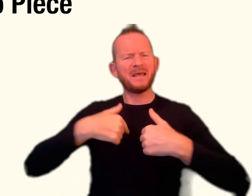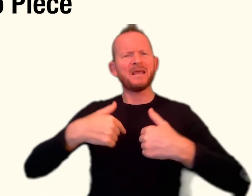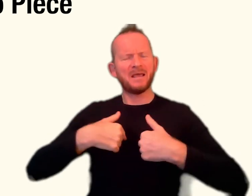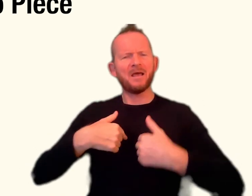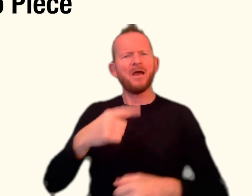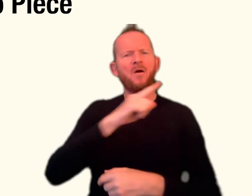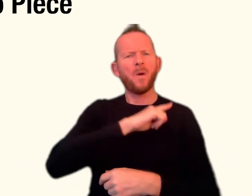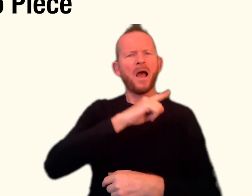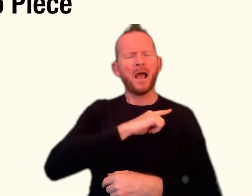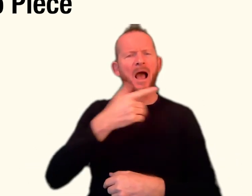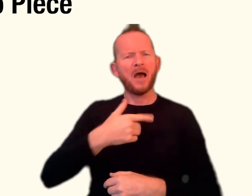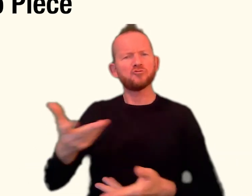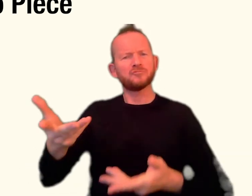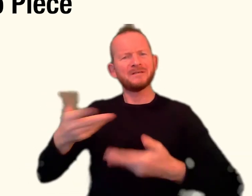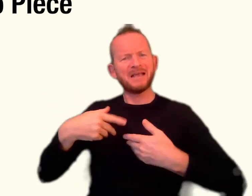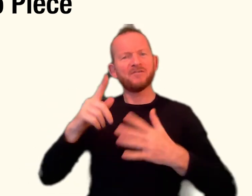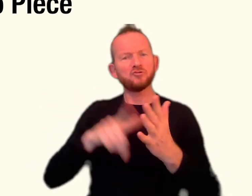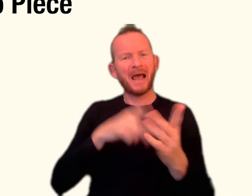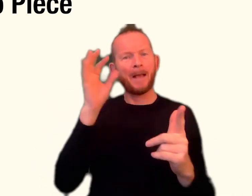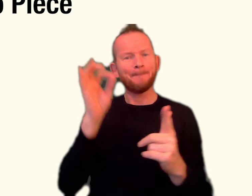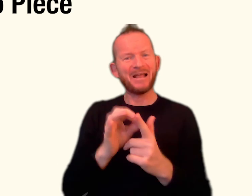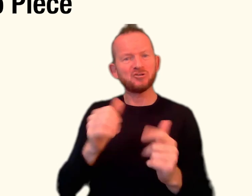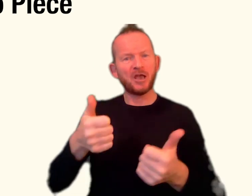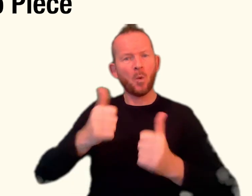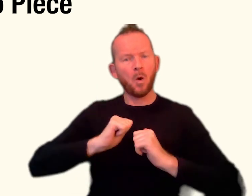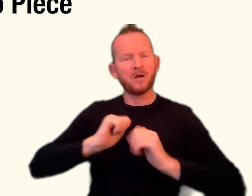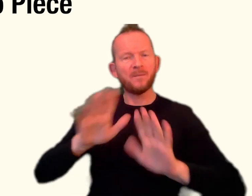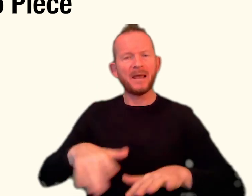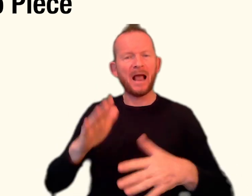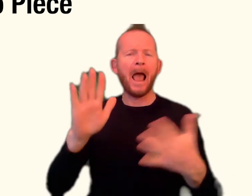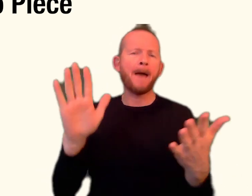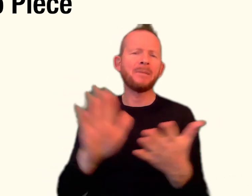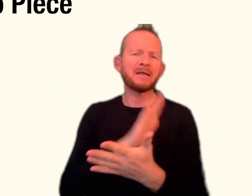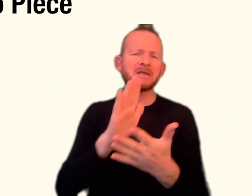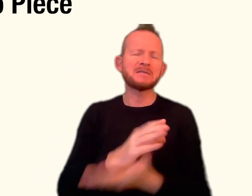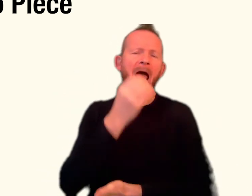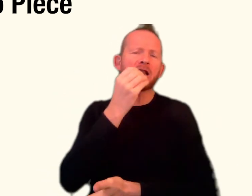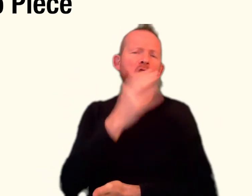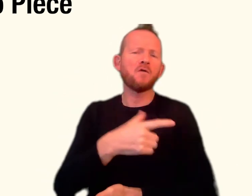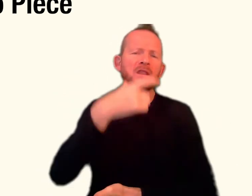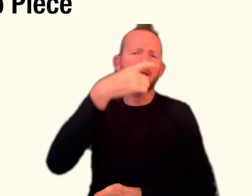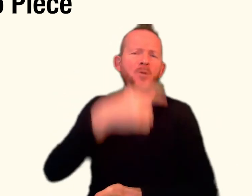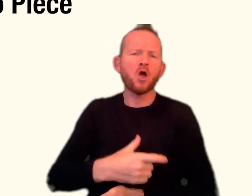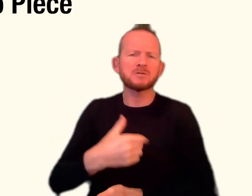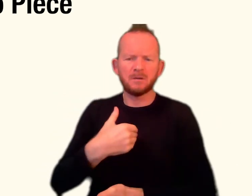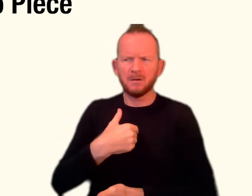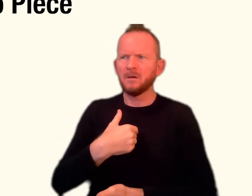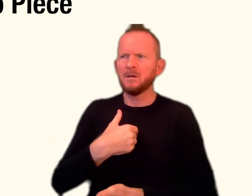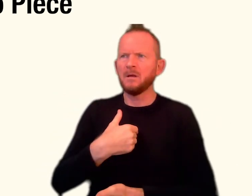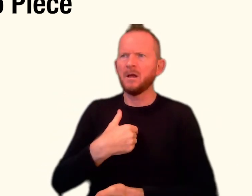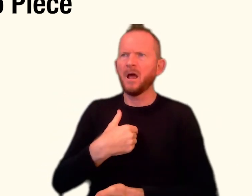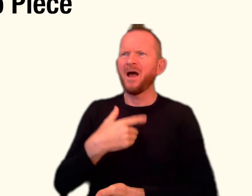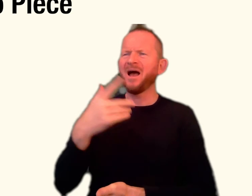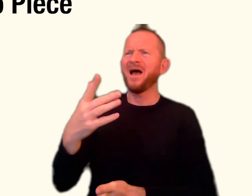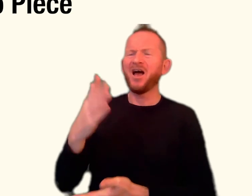that I was to receive Jack Petchey Award for being a very pleasant and lovely person. And I thought, God, you